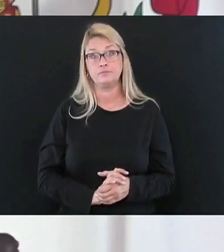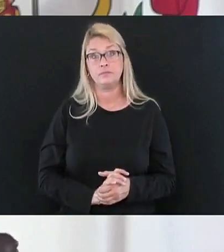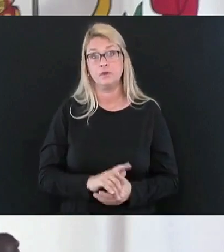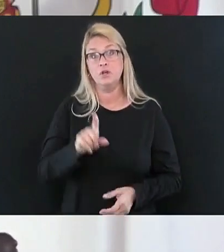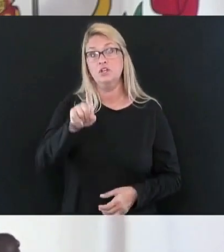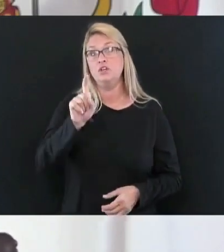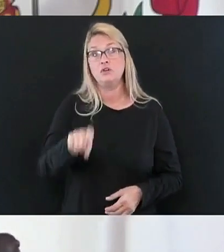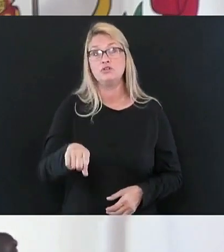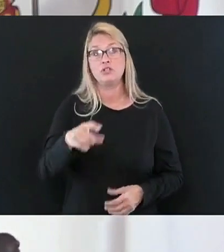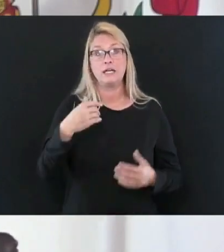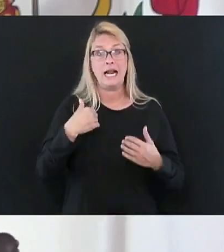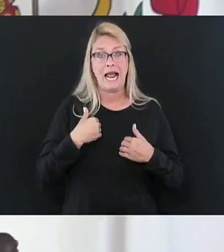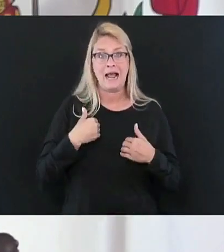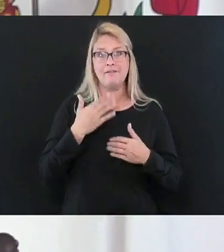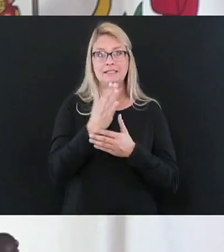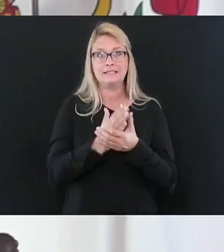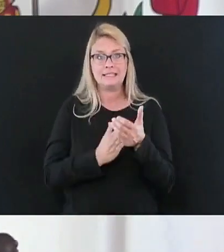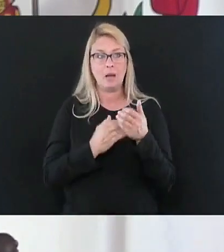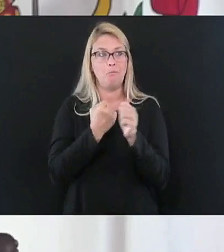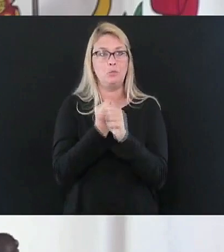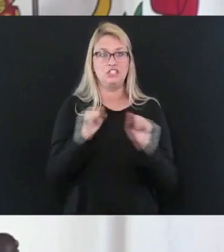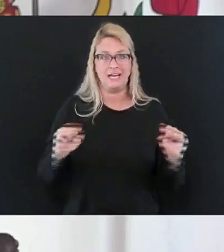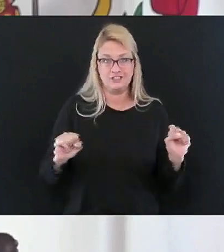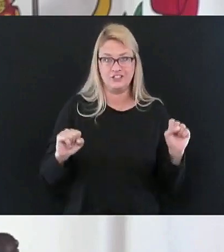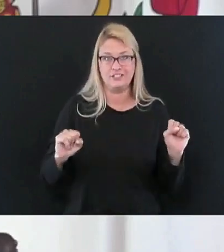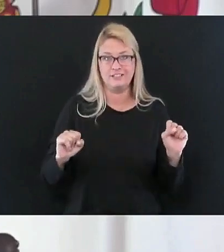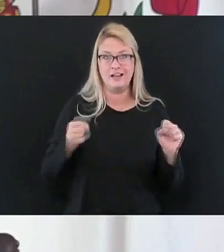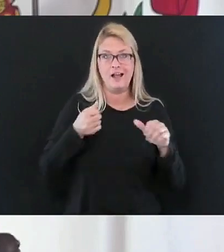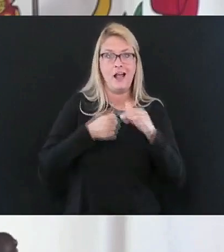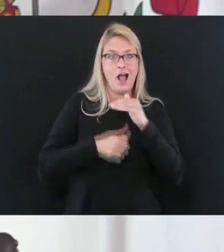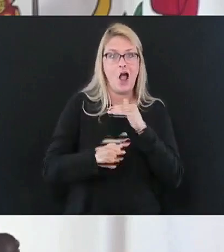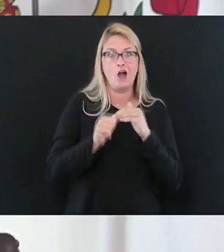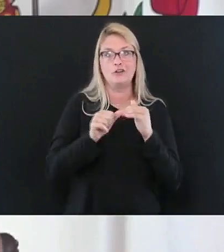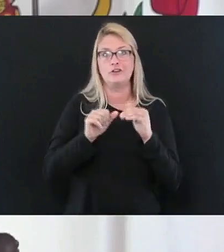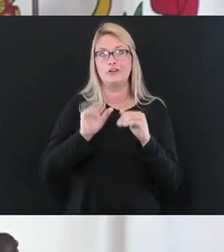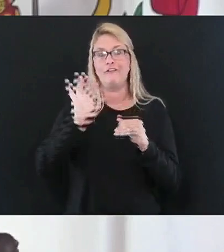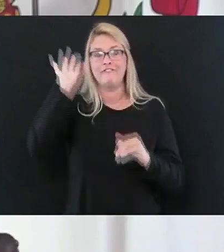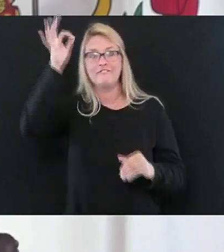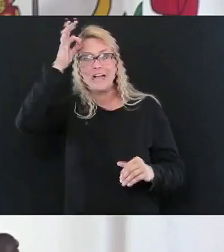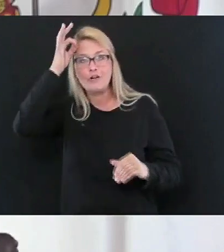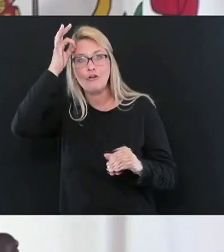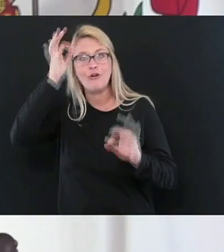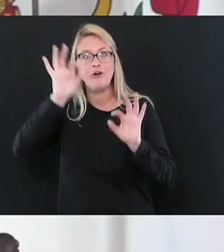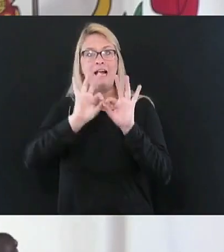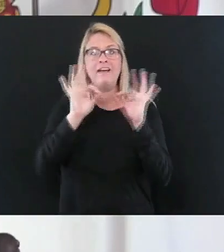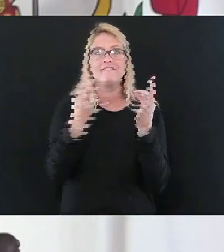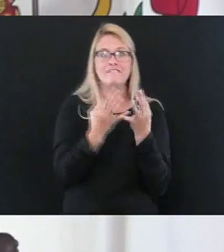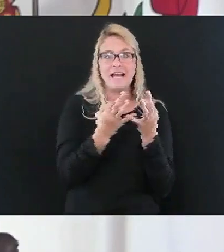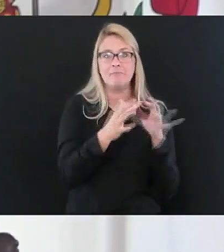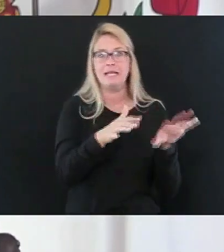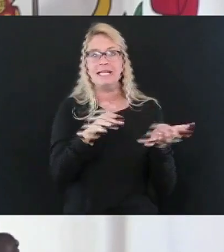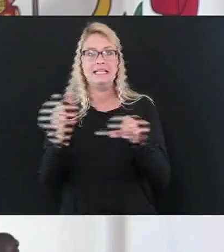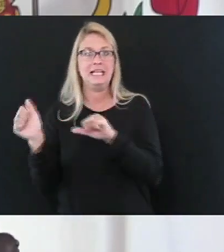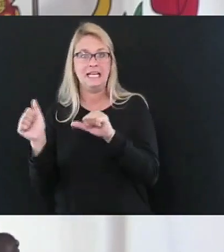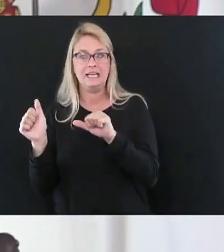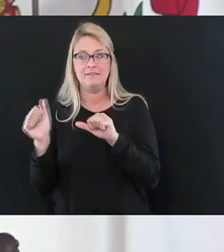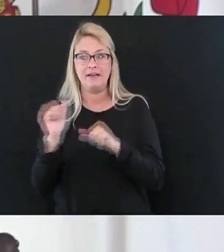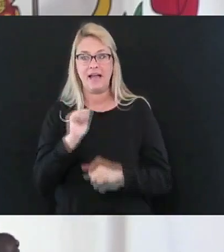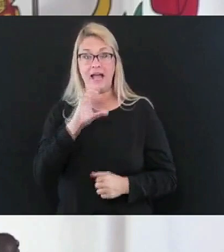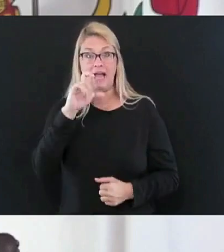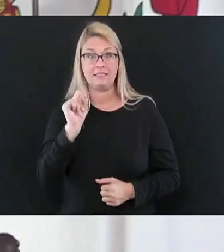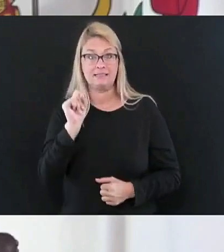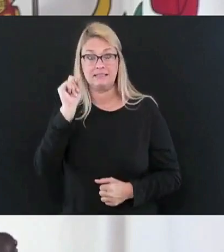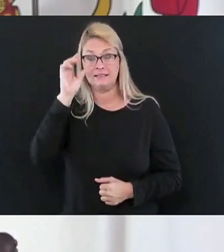some level of protection under the Federal Family Leave Act. you know, and that may be a possibility